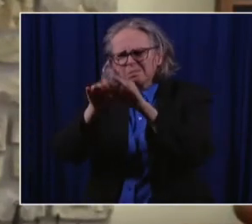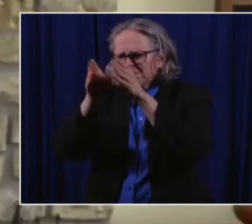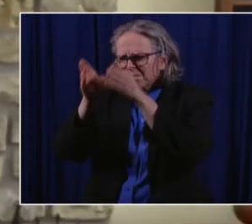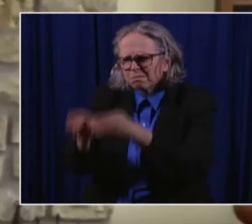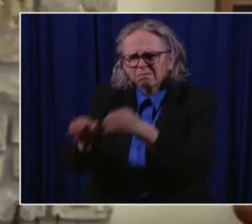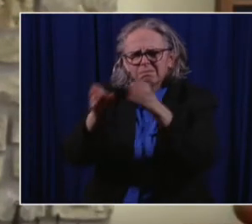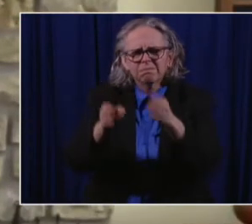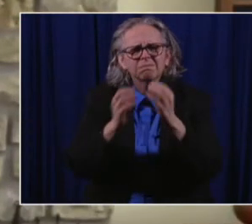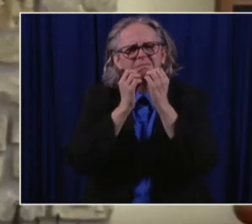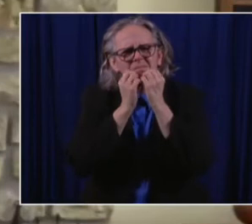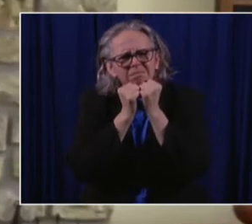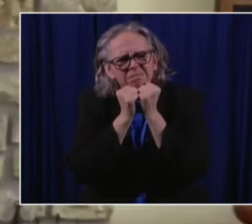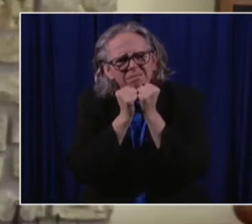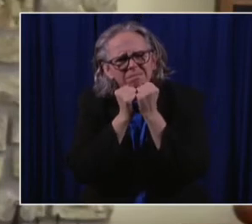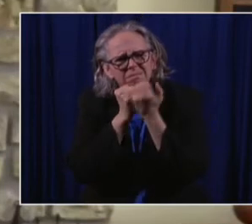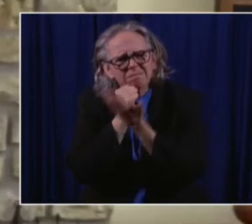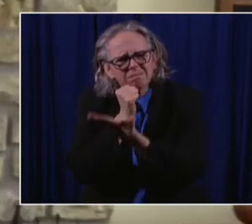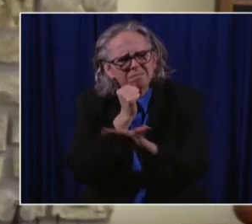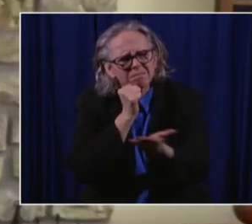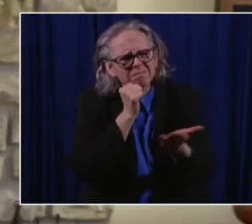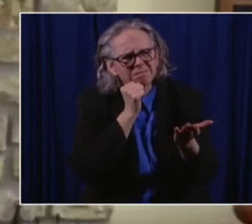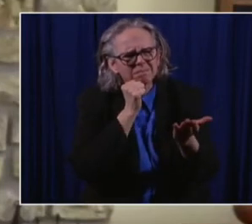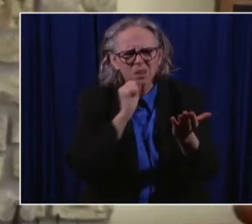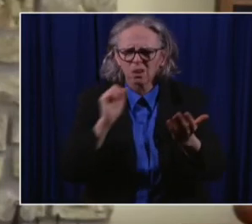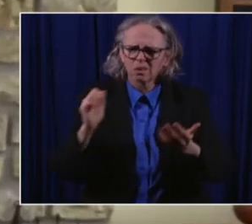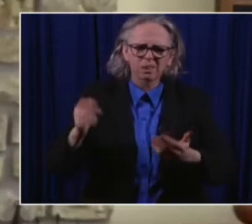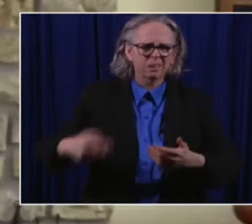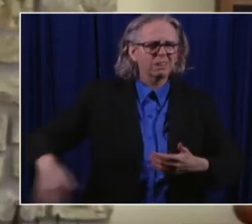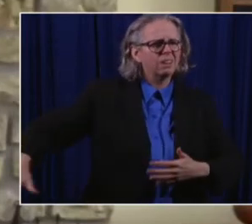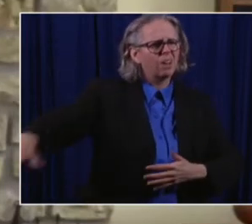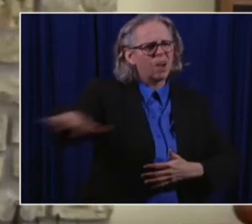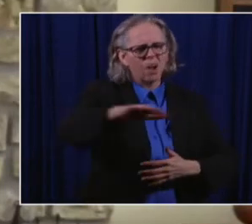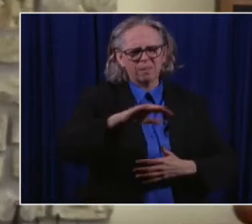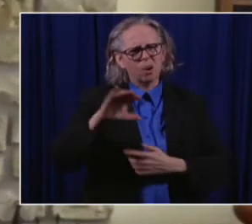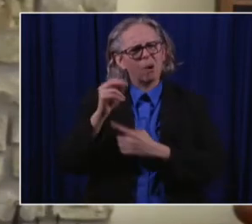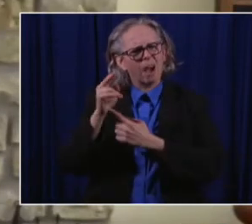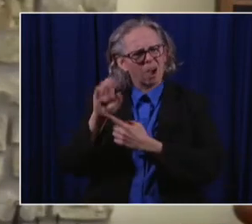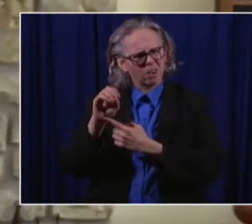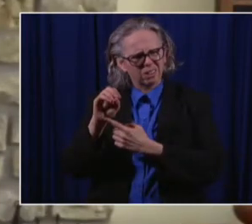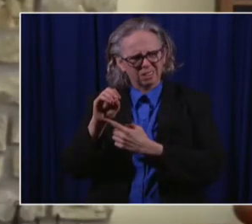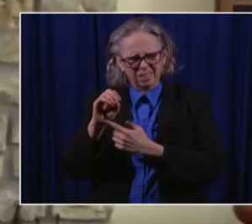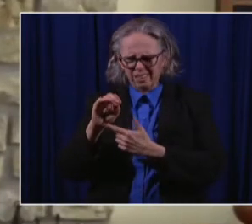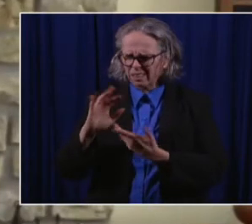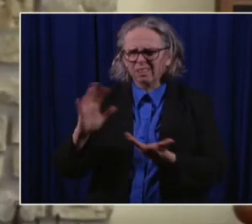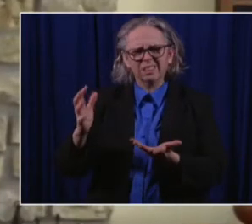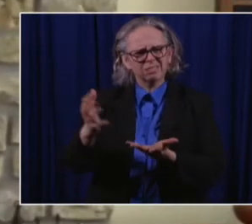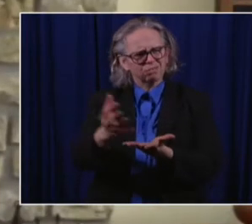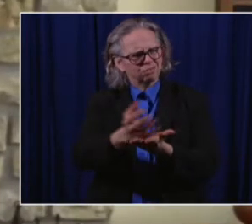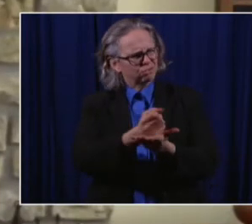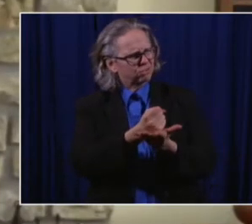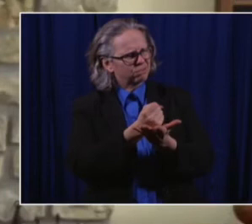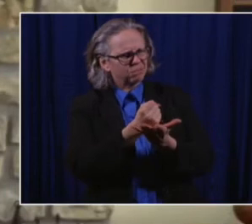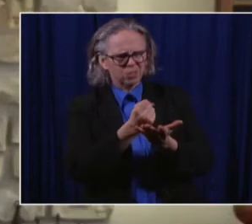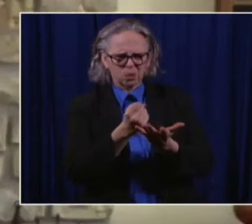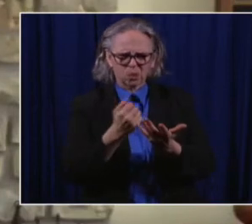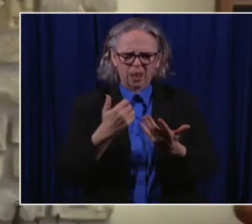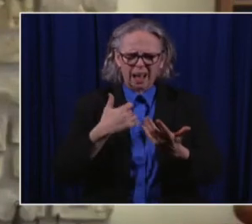deserve, your families deserve, for us to be guided by the